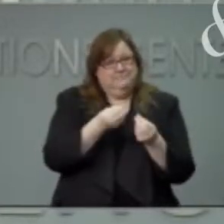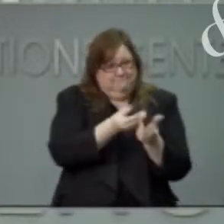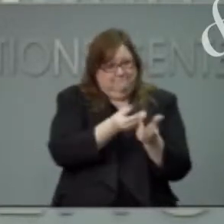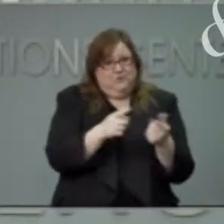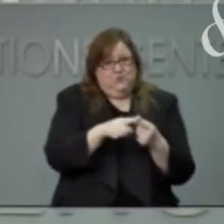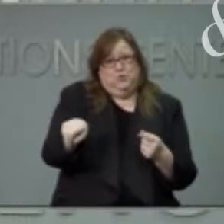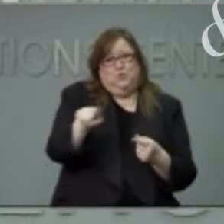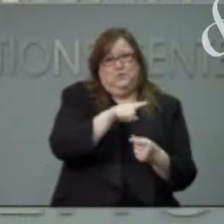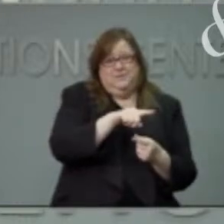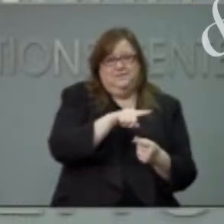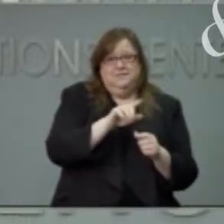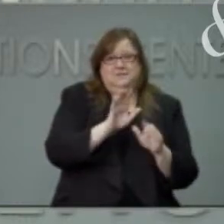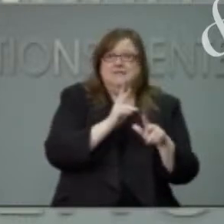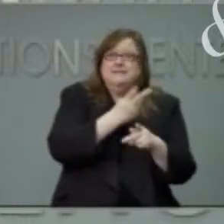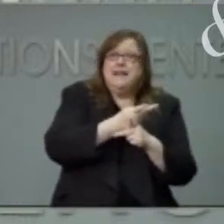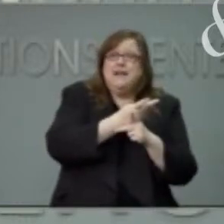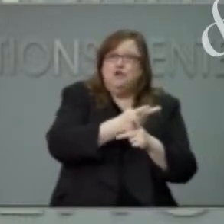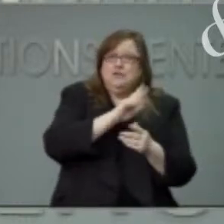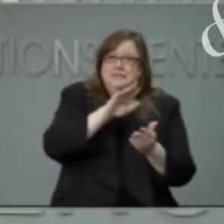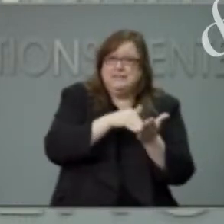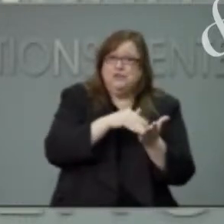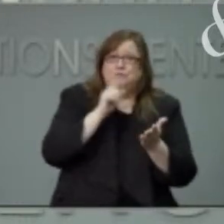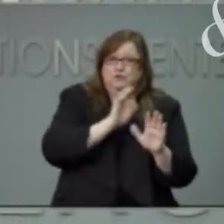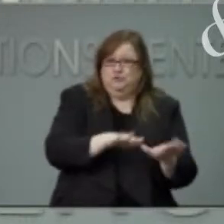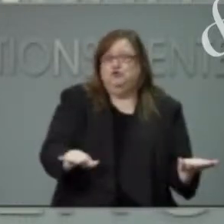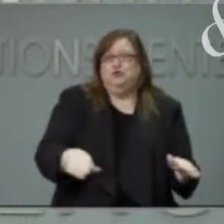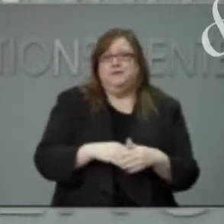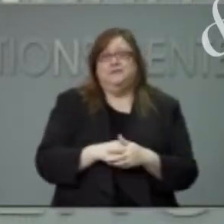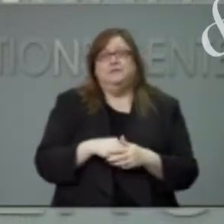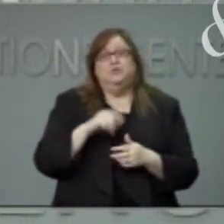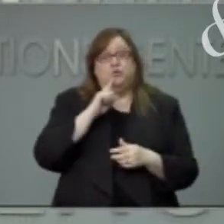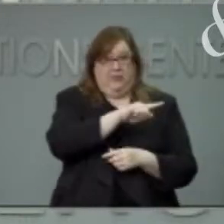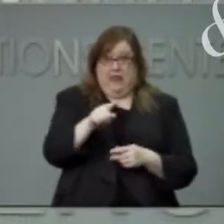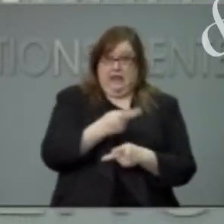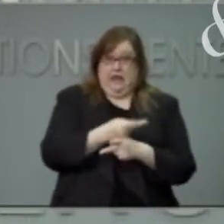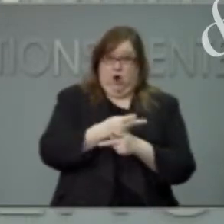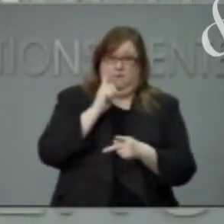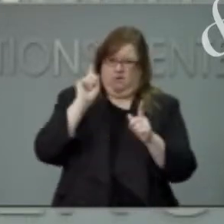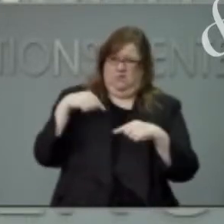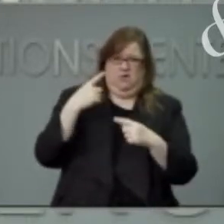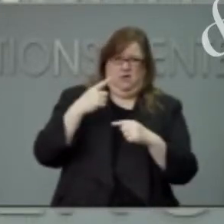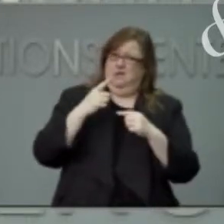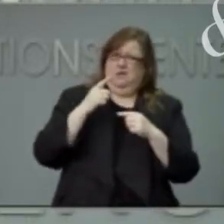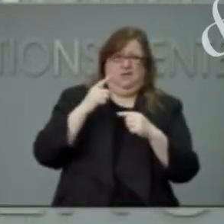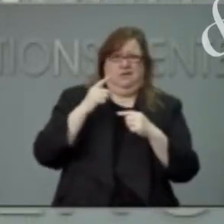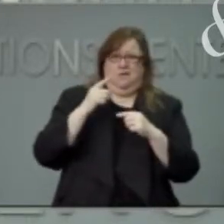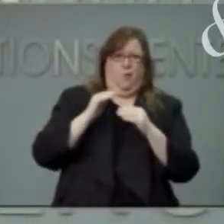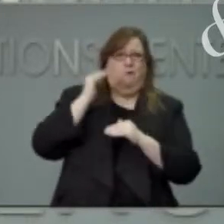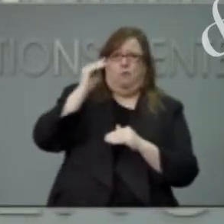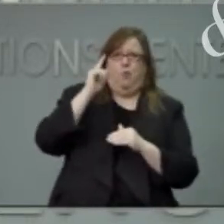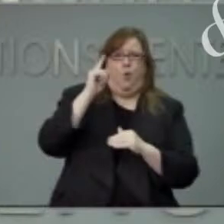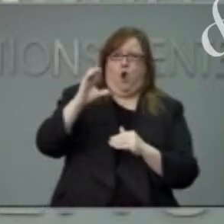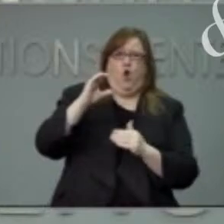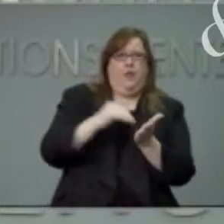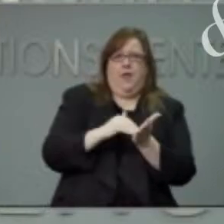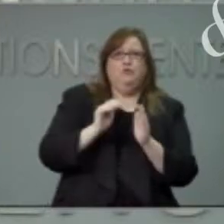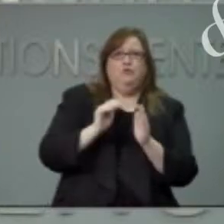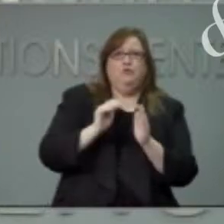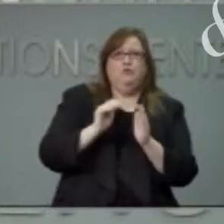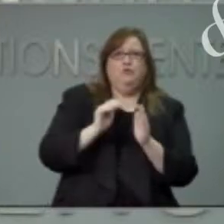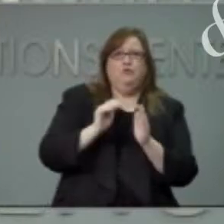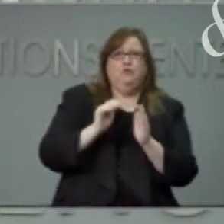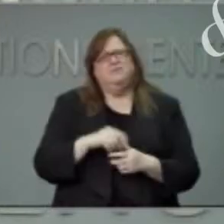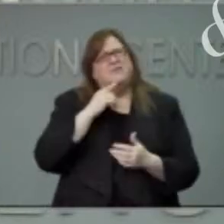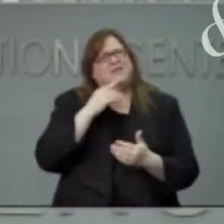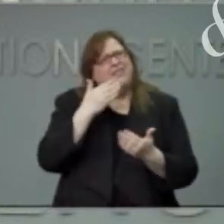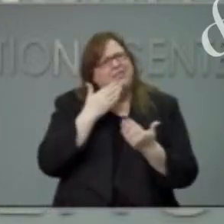than 100,000 children since the start of the pandemic. I really want to thank our early childhood teachers for all